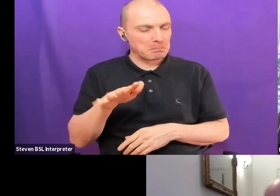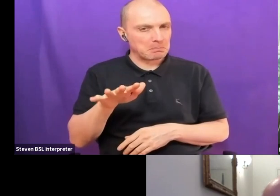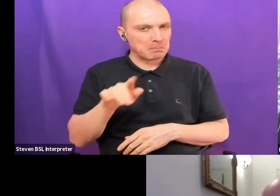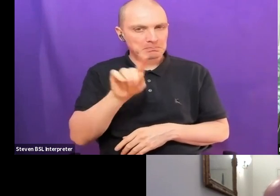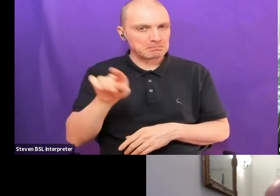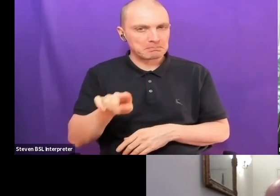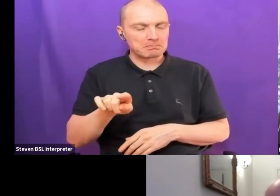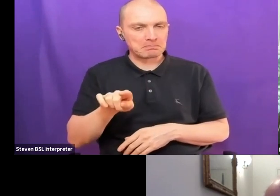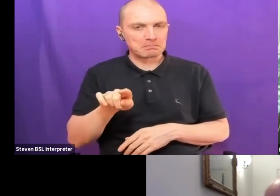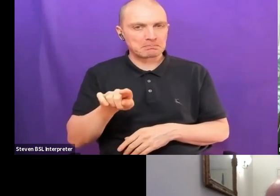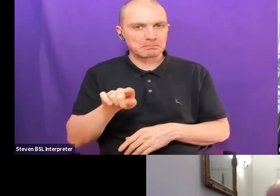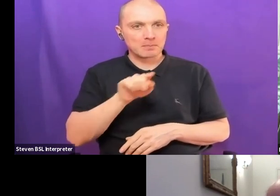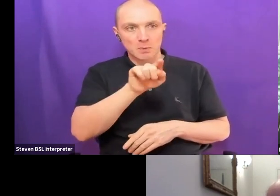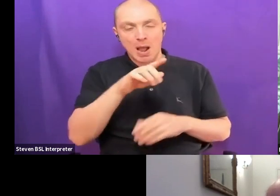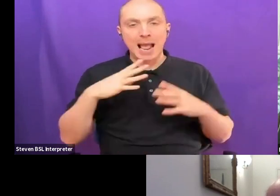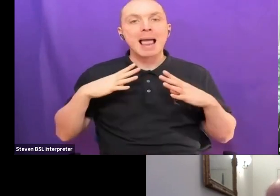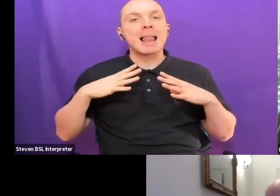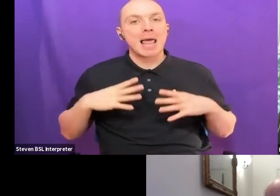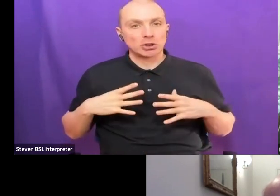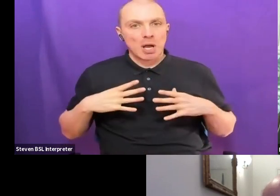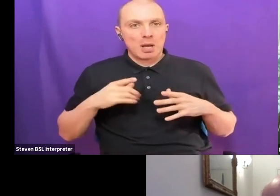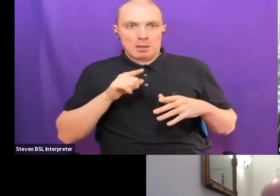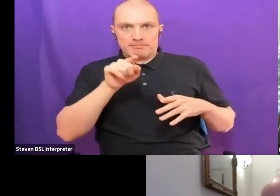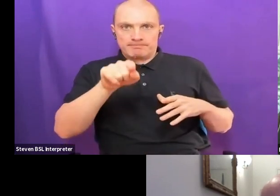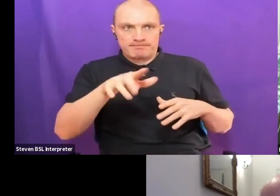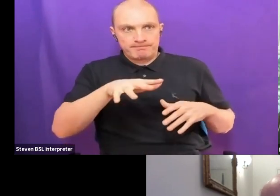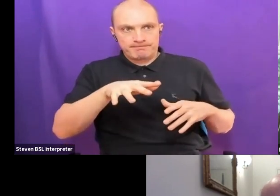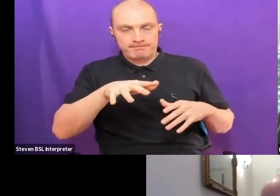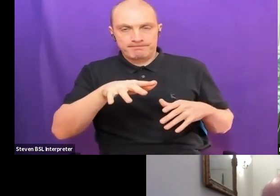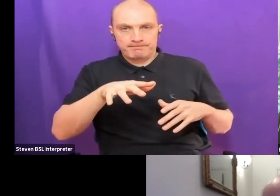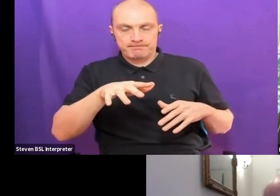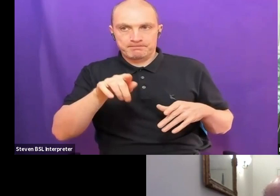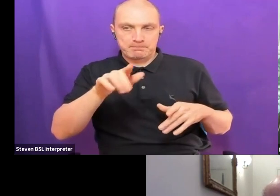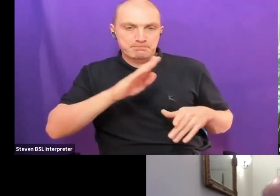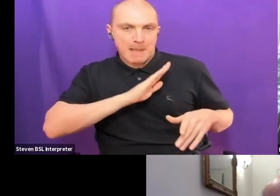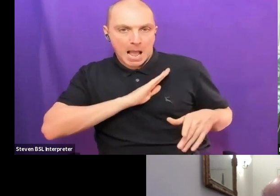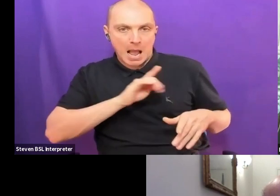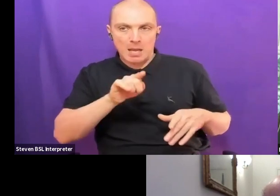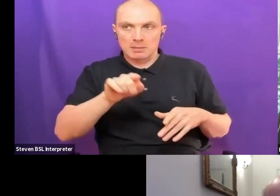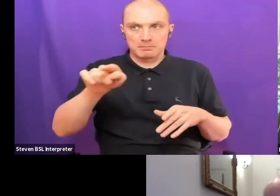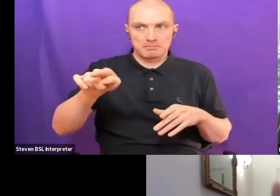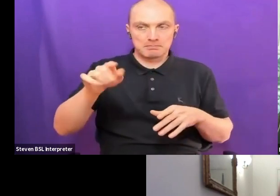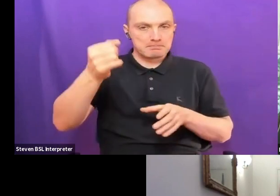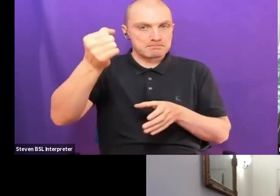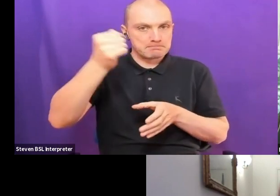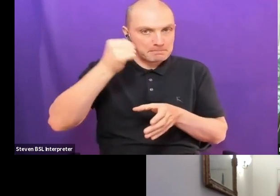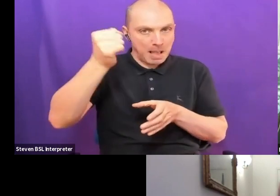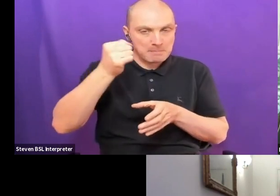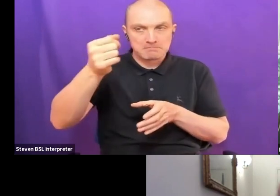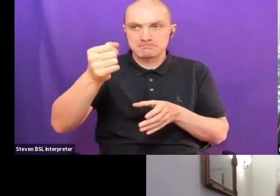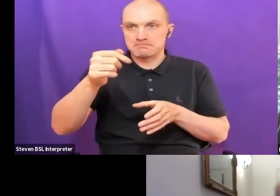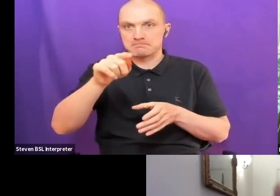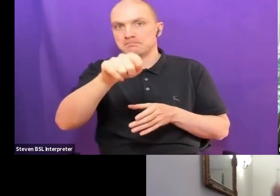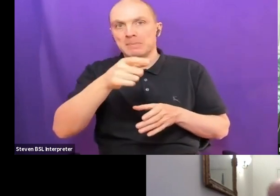Leisure and community space, as we've heard, green spaces, play parks for children, bars, cafes, a meeting space